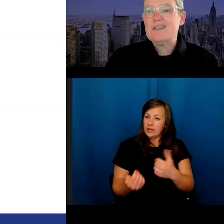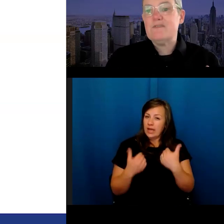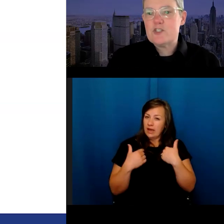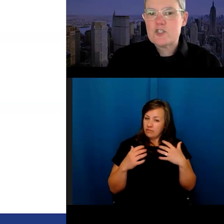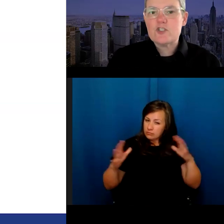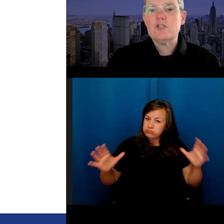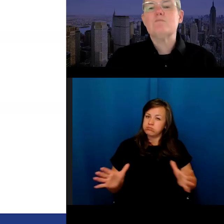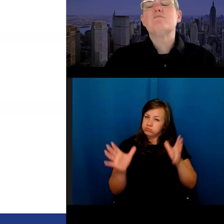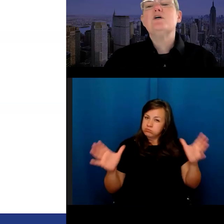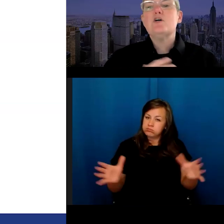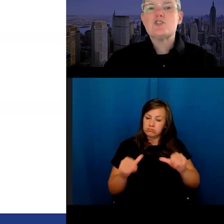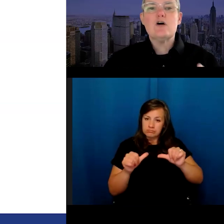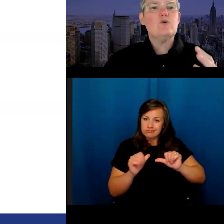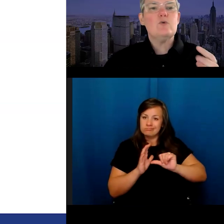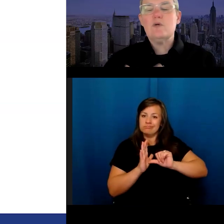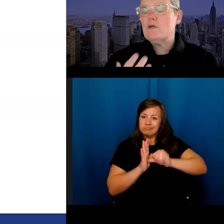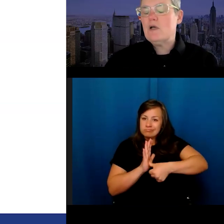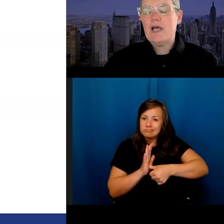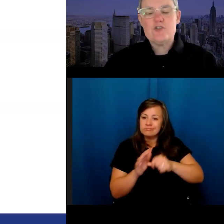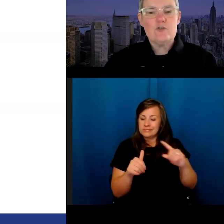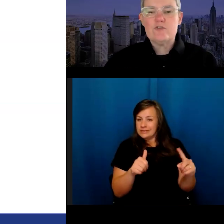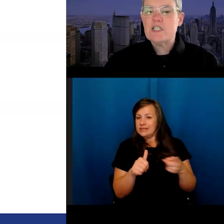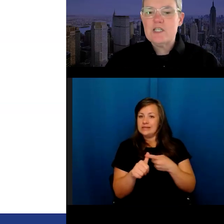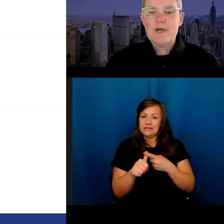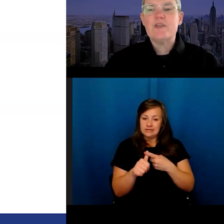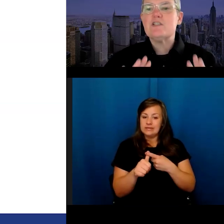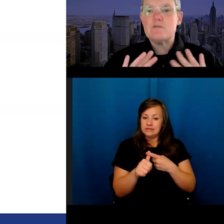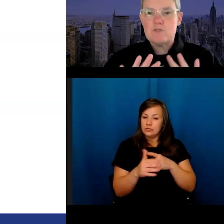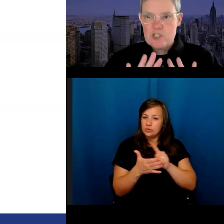at the beginning of each term. So